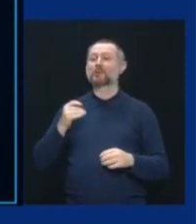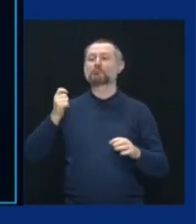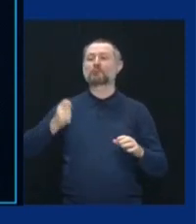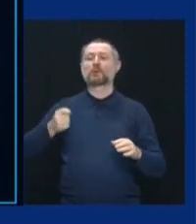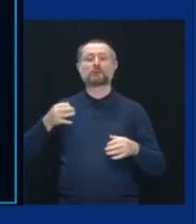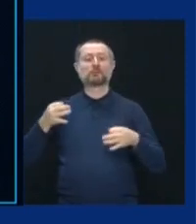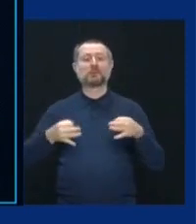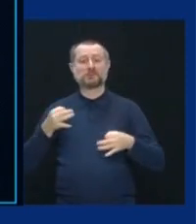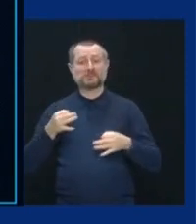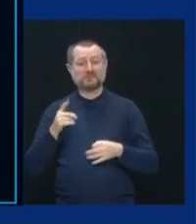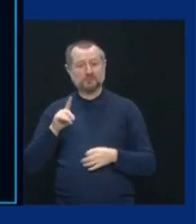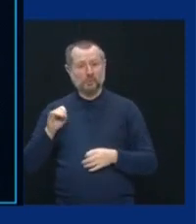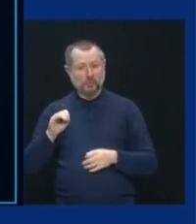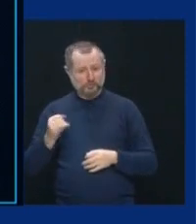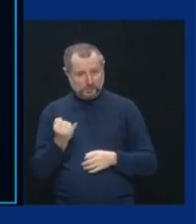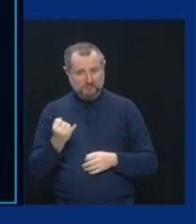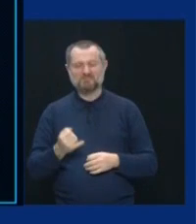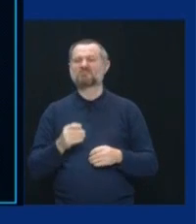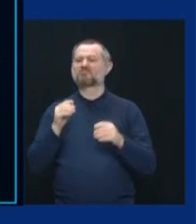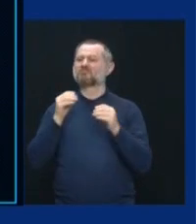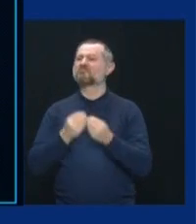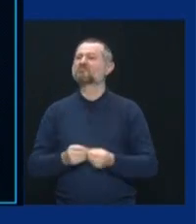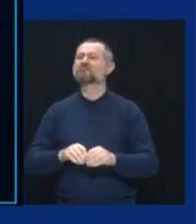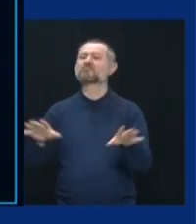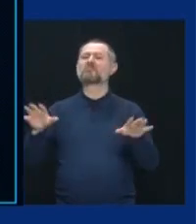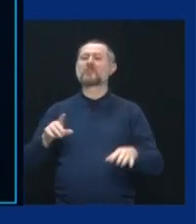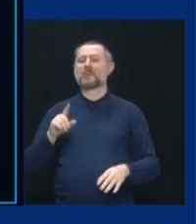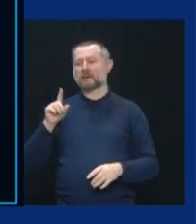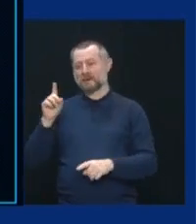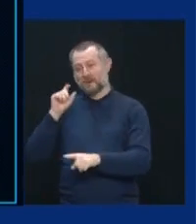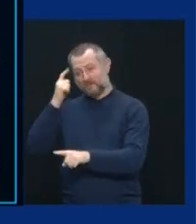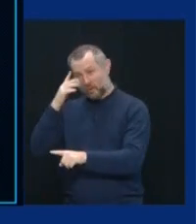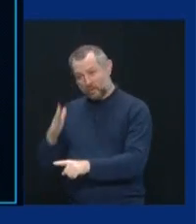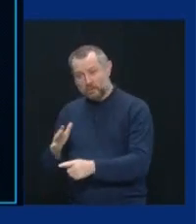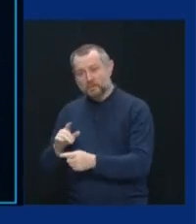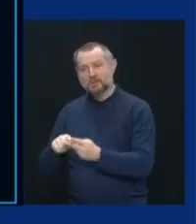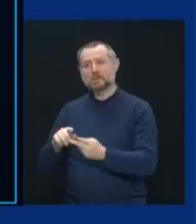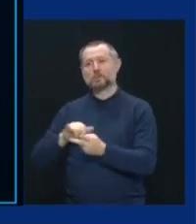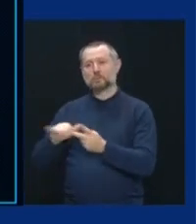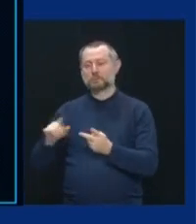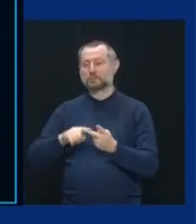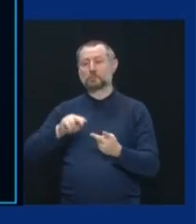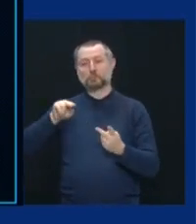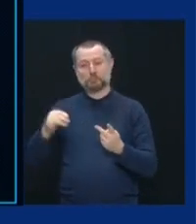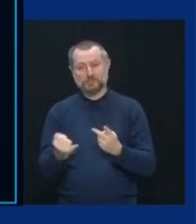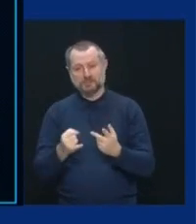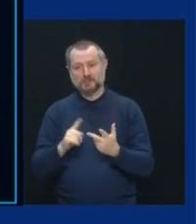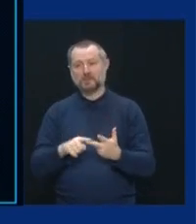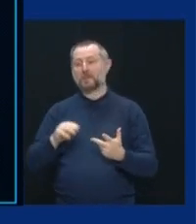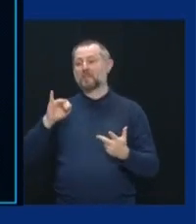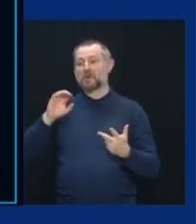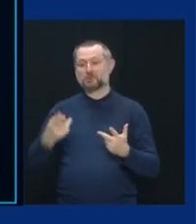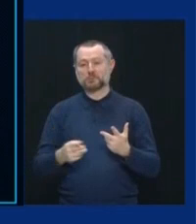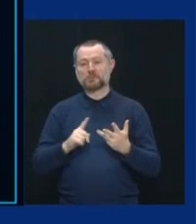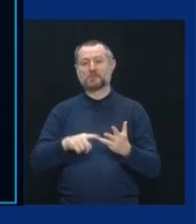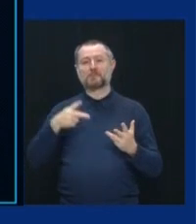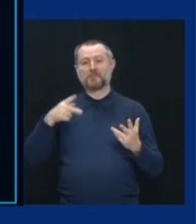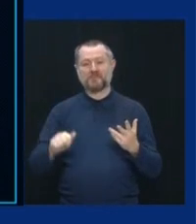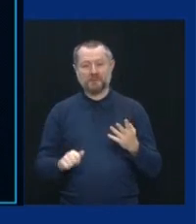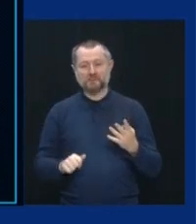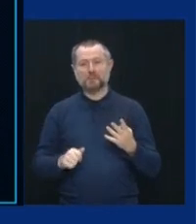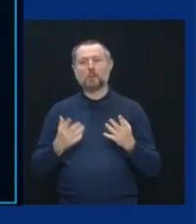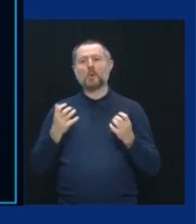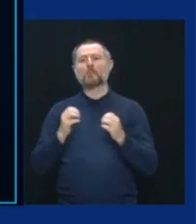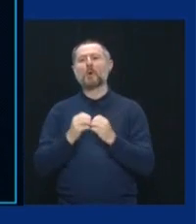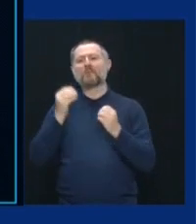Democratic governors, 4 of them, New York, New Jersey, Michigan, Pennsylvania, asking for information on public nursing